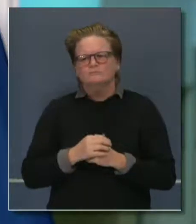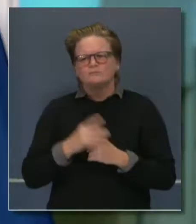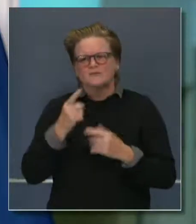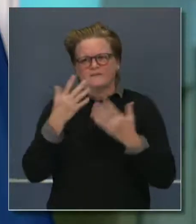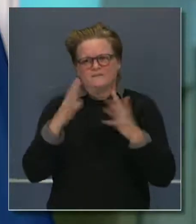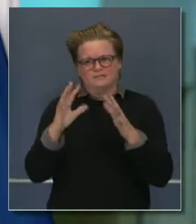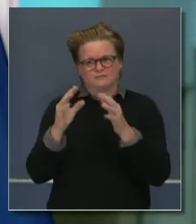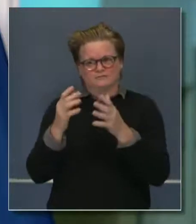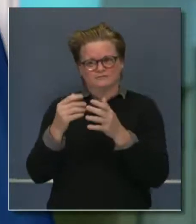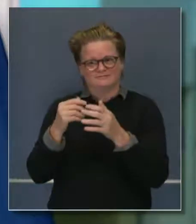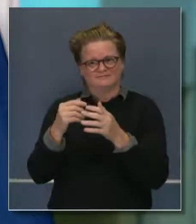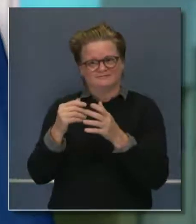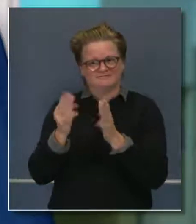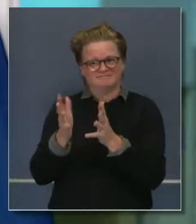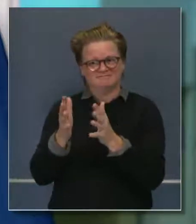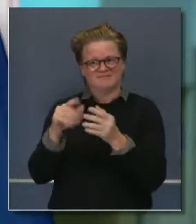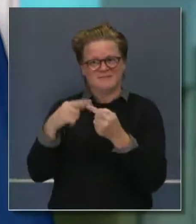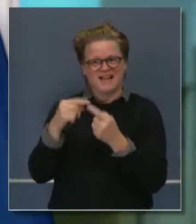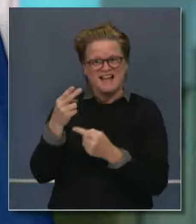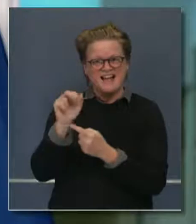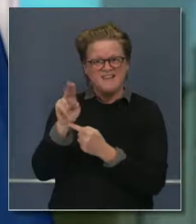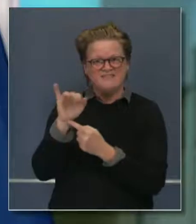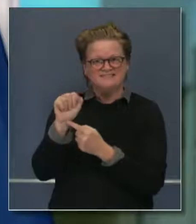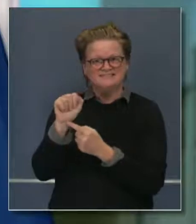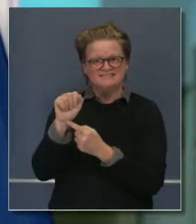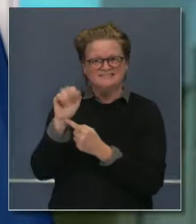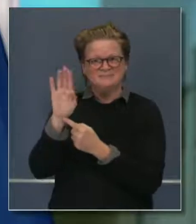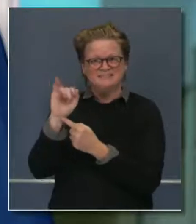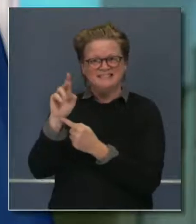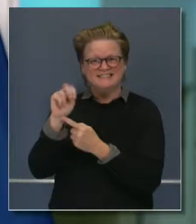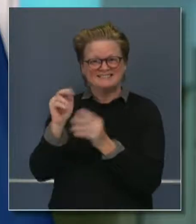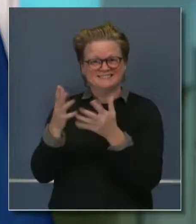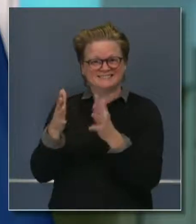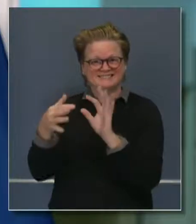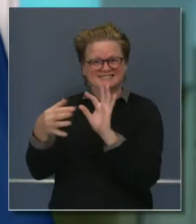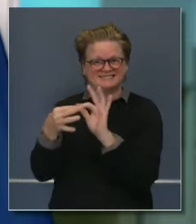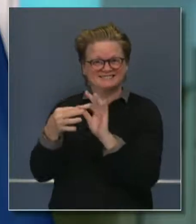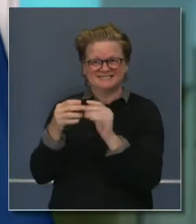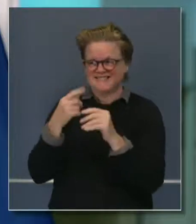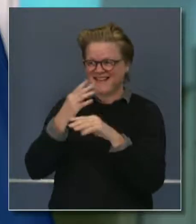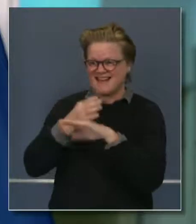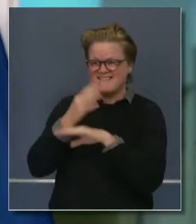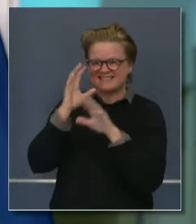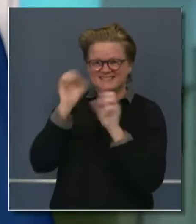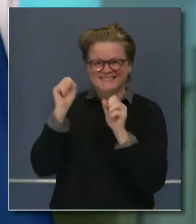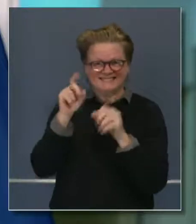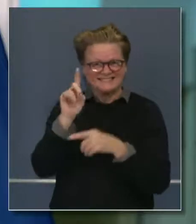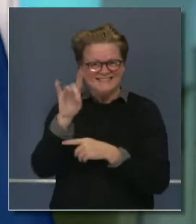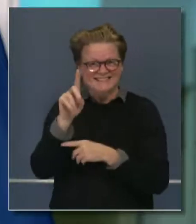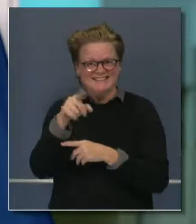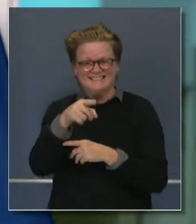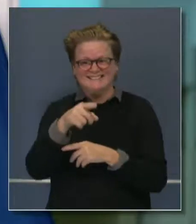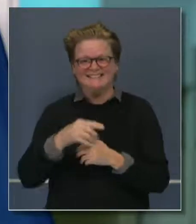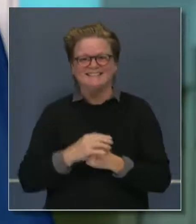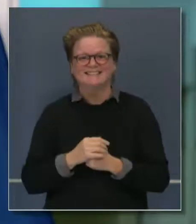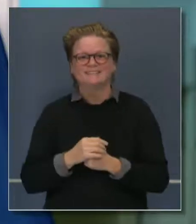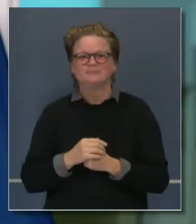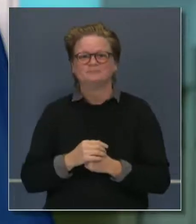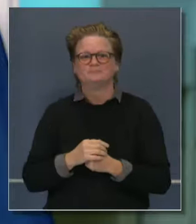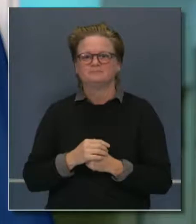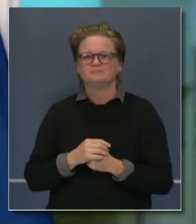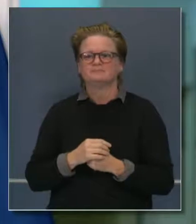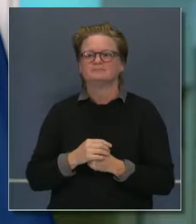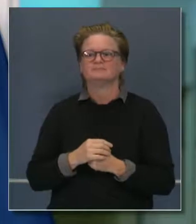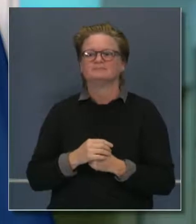on Saturday and what you talked about. And then another question, the state sent every voter a mail-in ballot this election, and